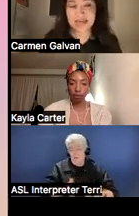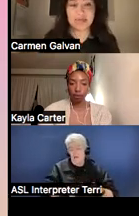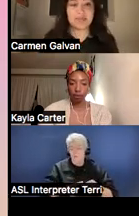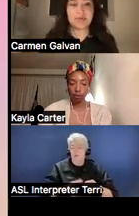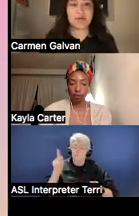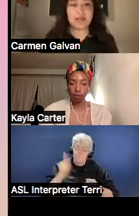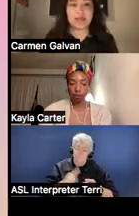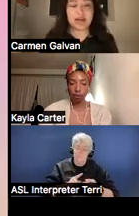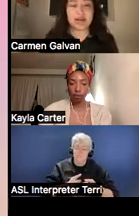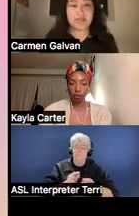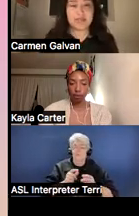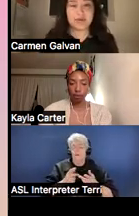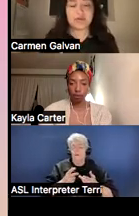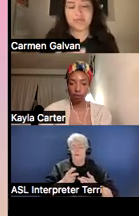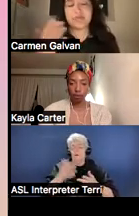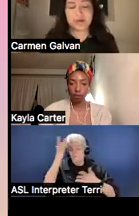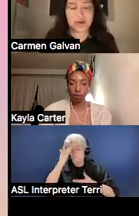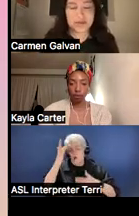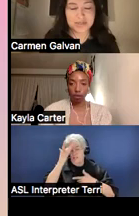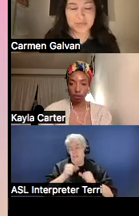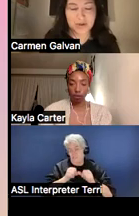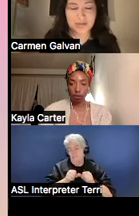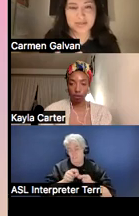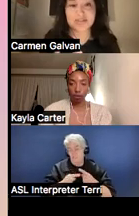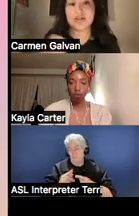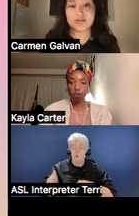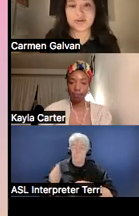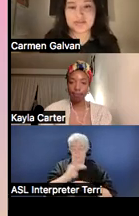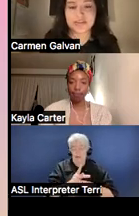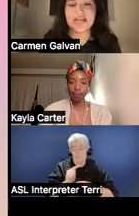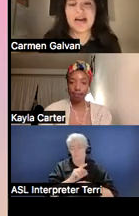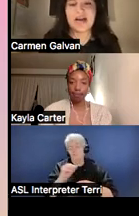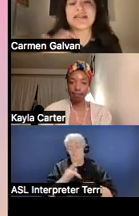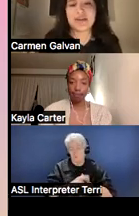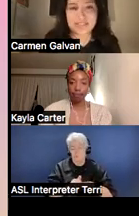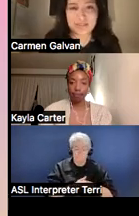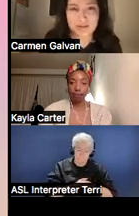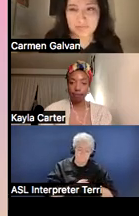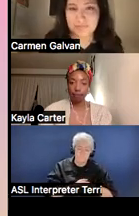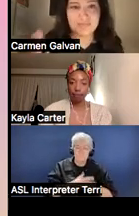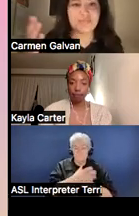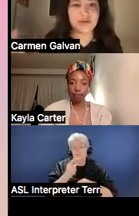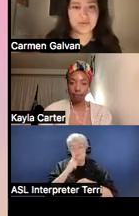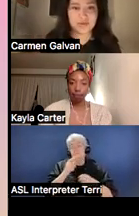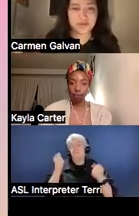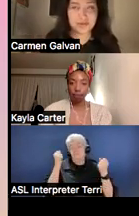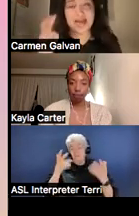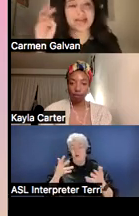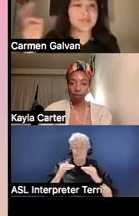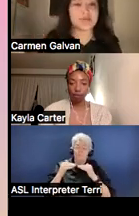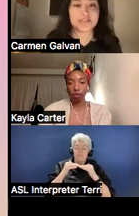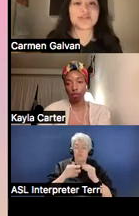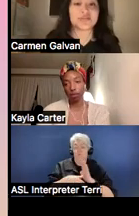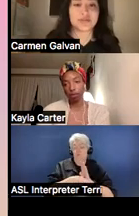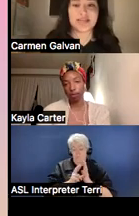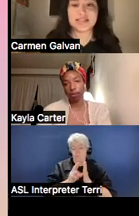things that come up with people going back to work when there's a lot of grief? And there is a lot of peer-reviewed